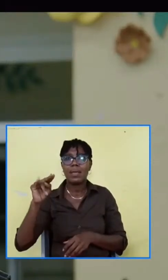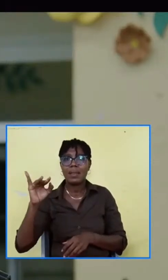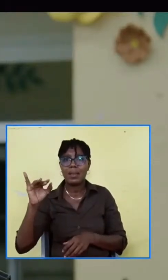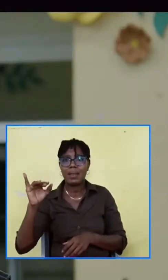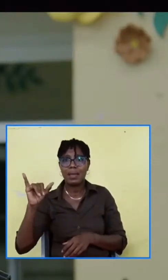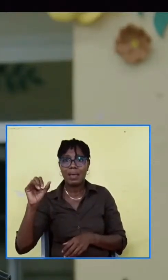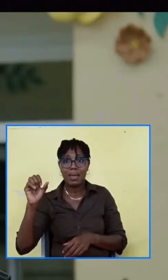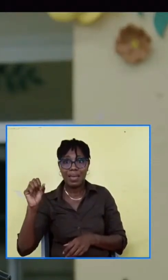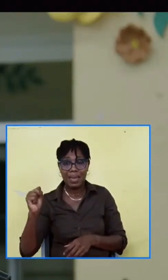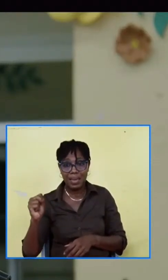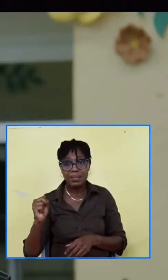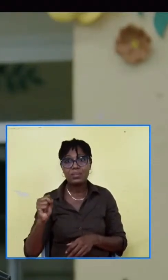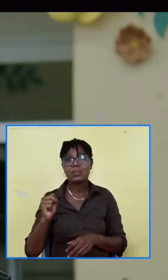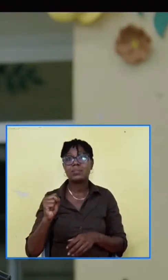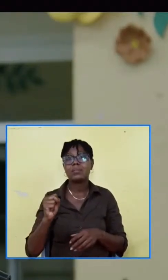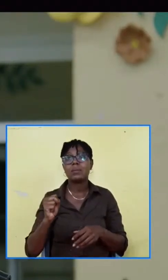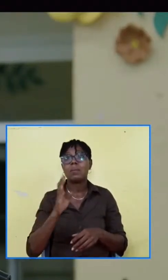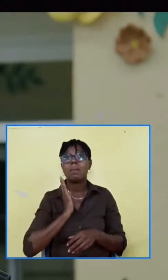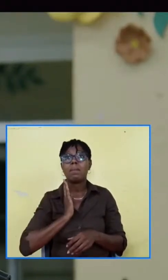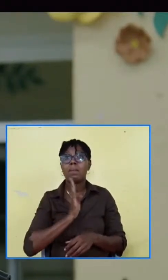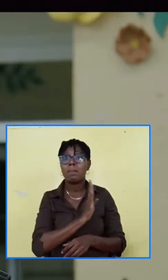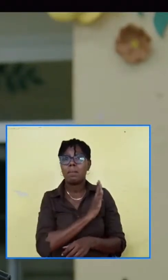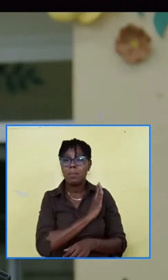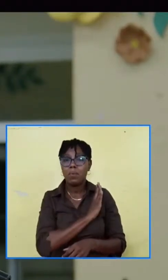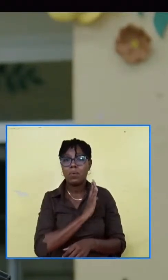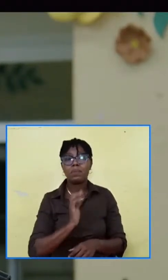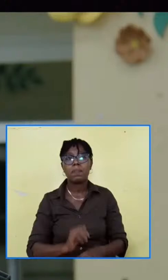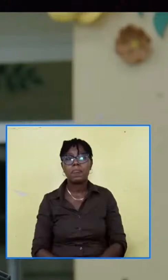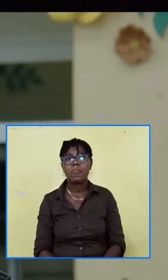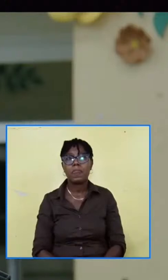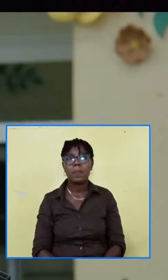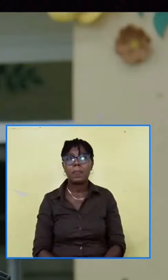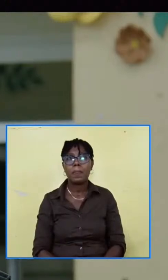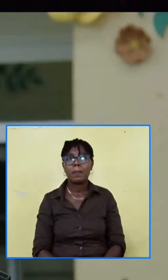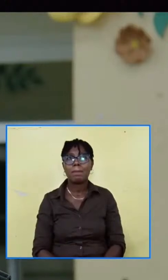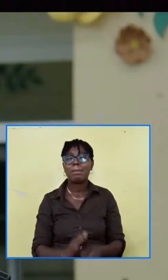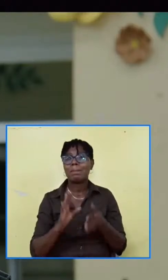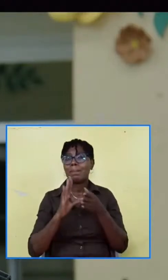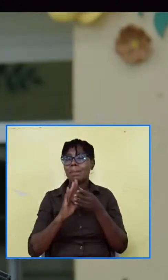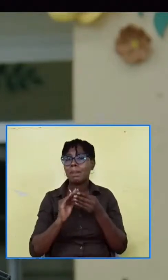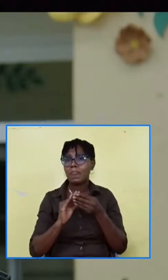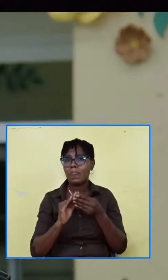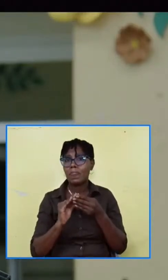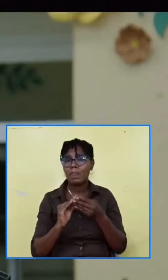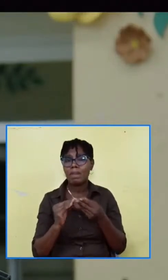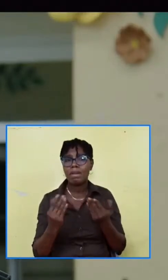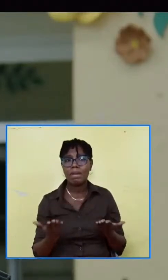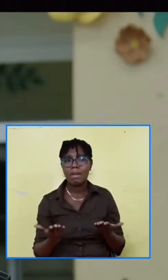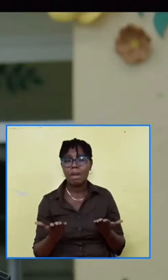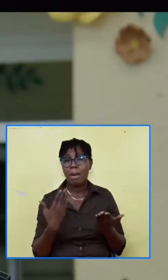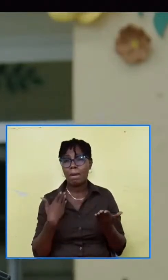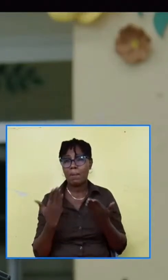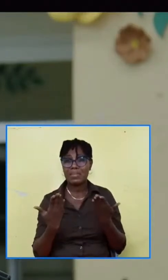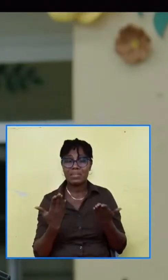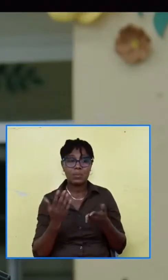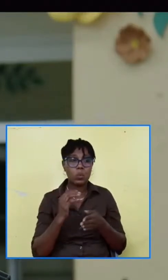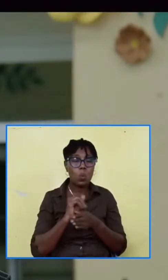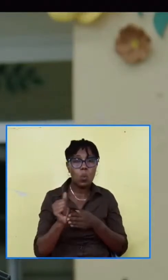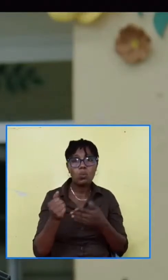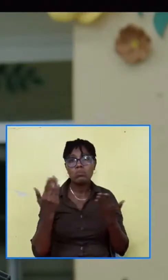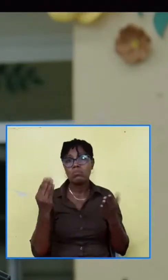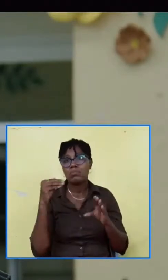it's about more the people. So as you rightfully said, in my opinion, there's something that cannot be calculated in dollars in any